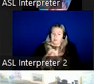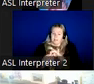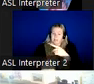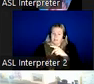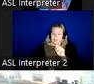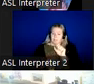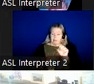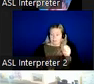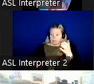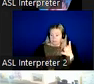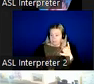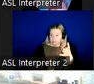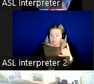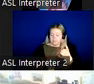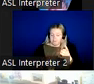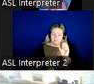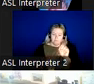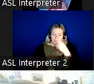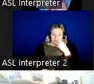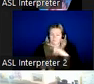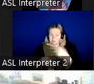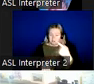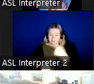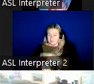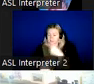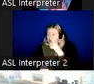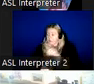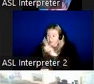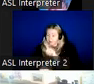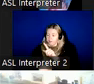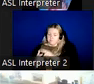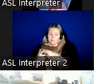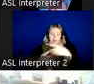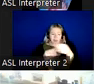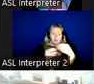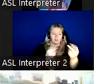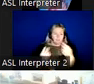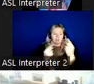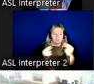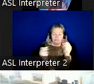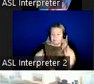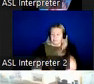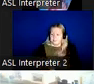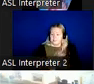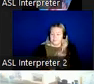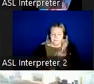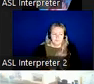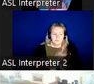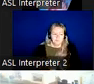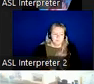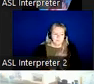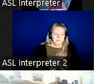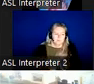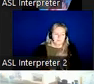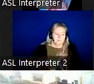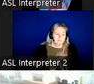to have a fun-filled library day and enjoy the outdoors. It's really great. What a fantastic event to do. I